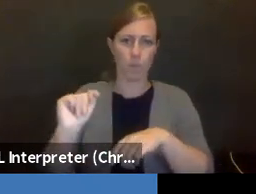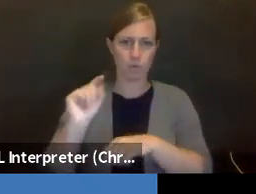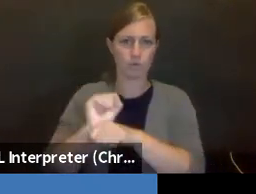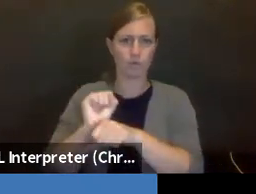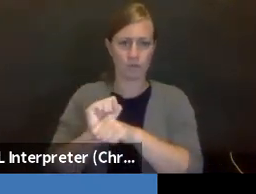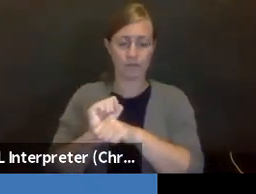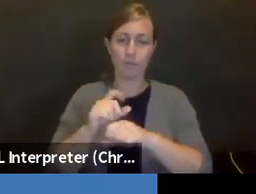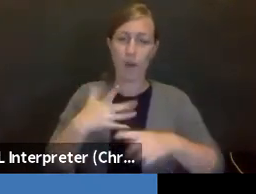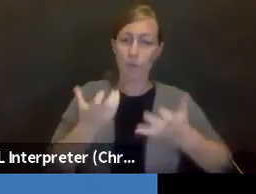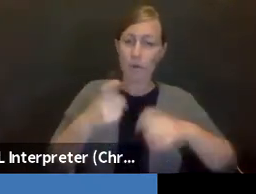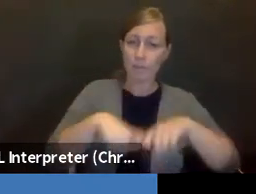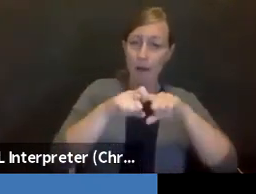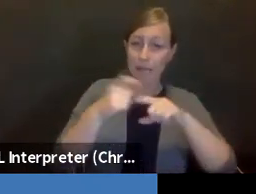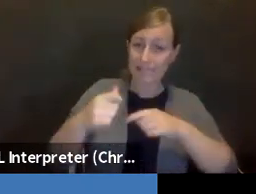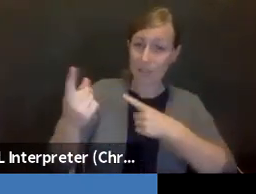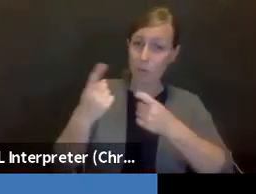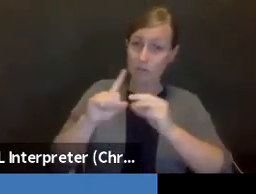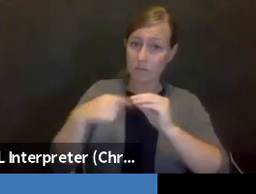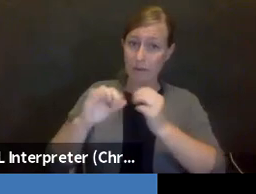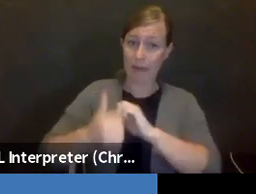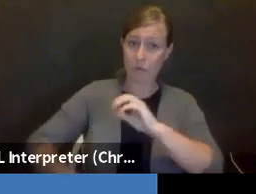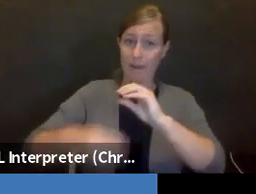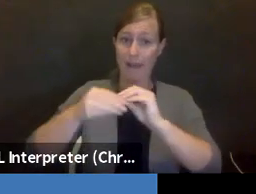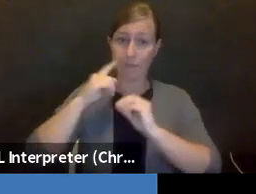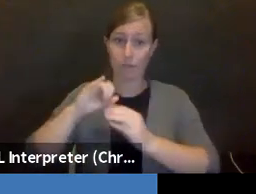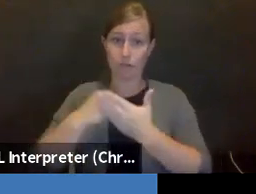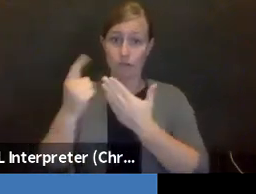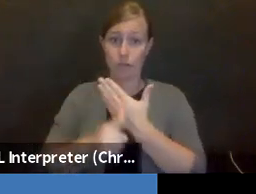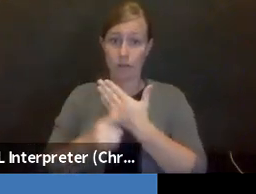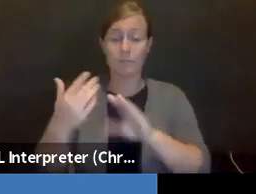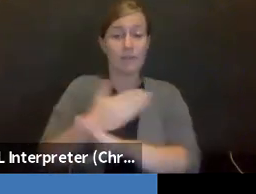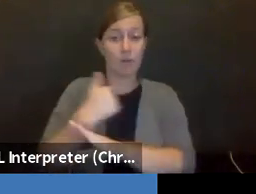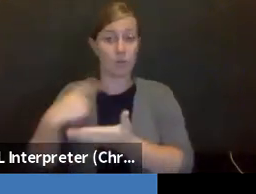Any questions just about adding to the journal before we go into activities, Steve?